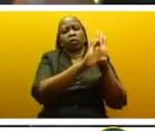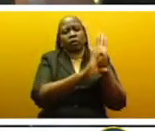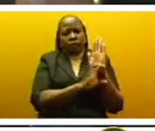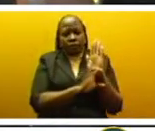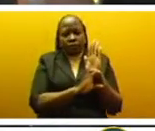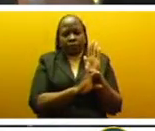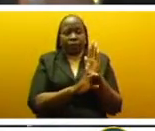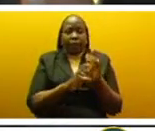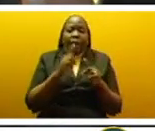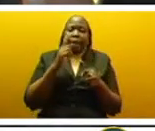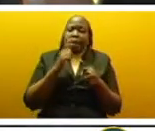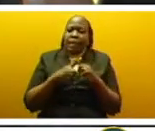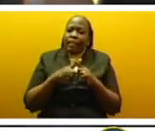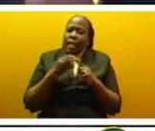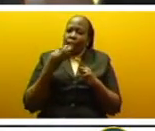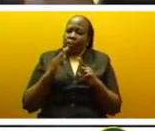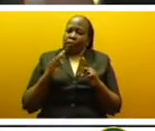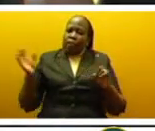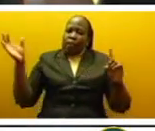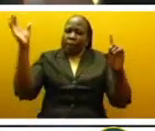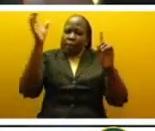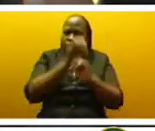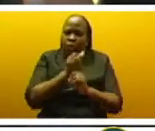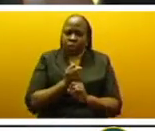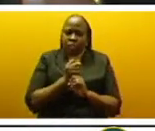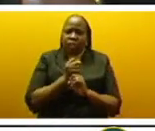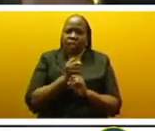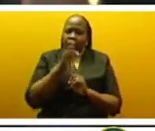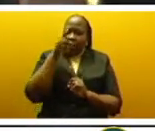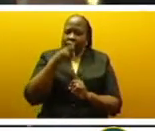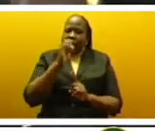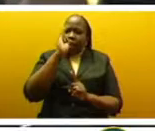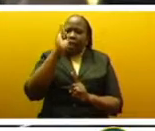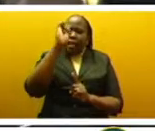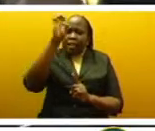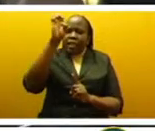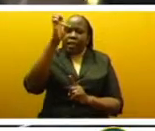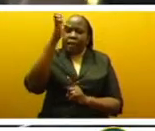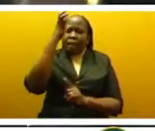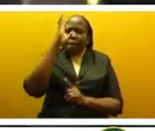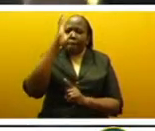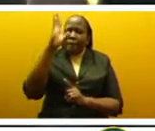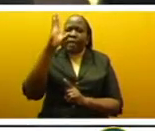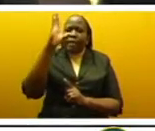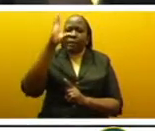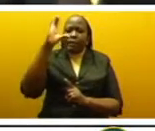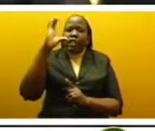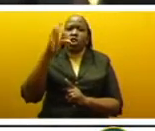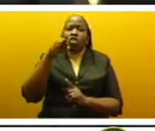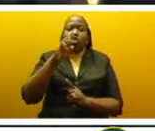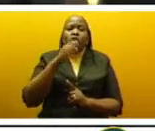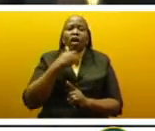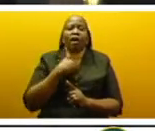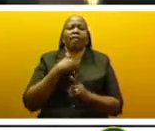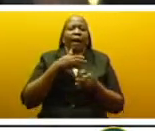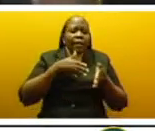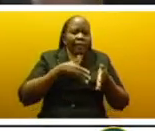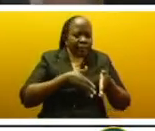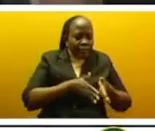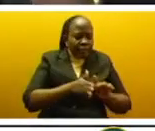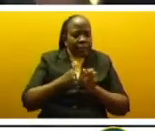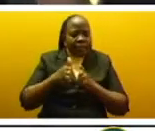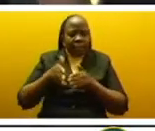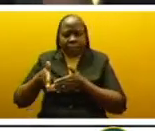And if you approach the Electoral Commission before you file the petition, you had access to